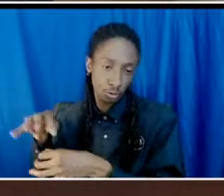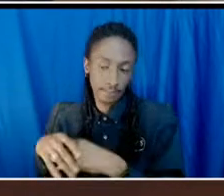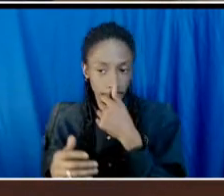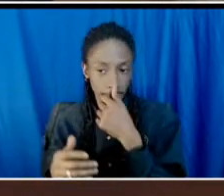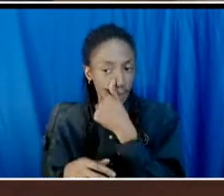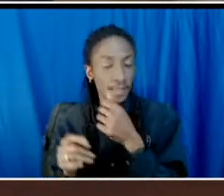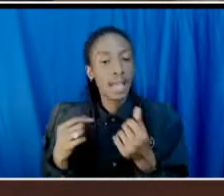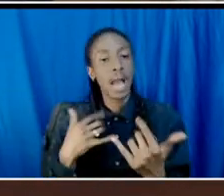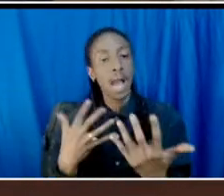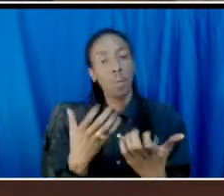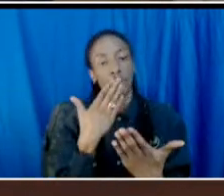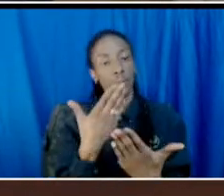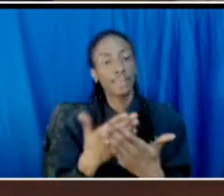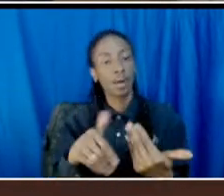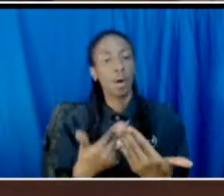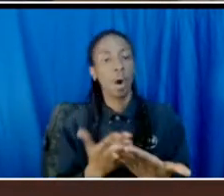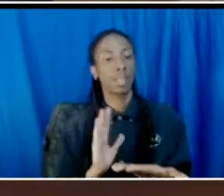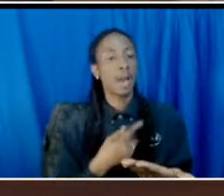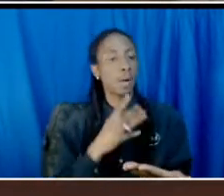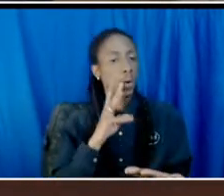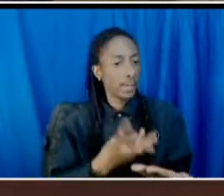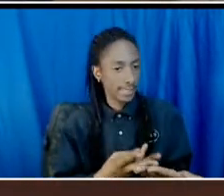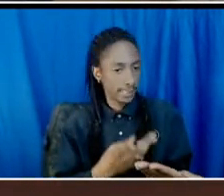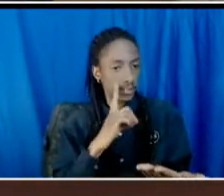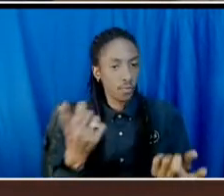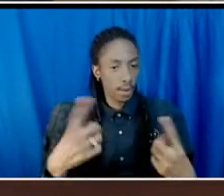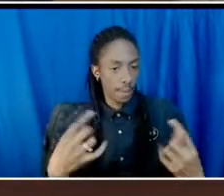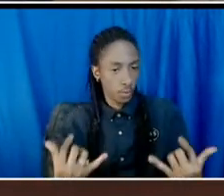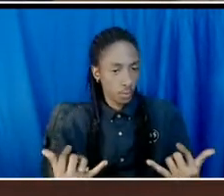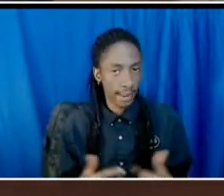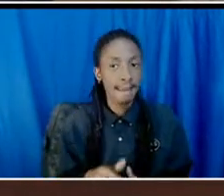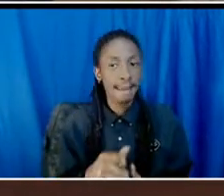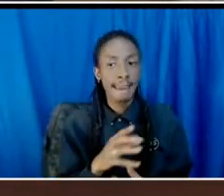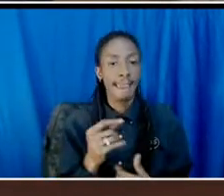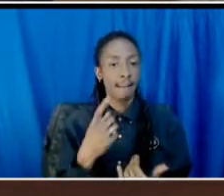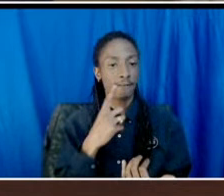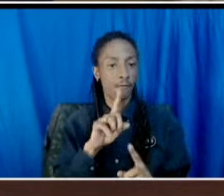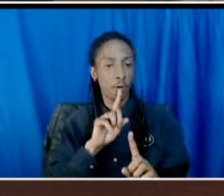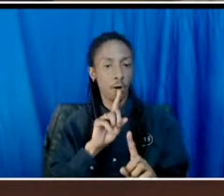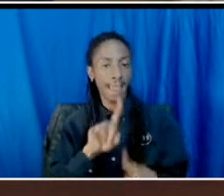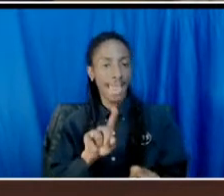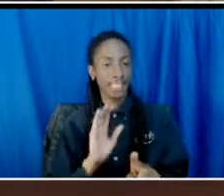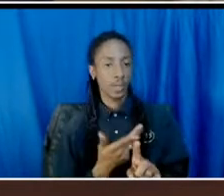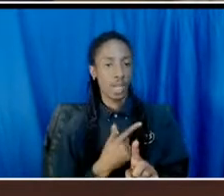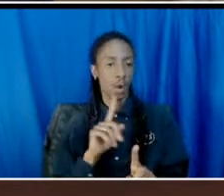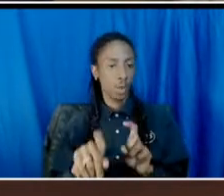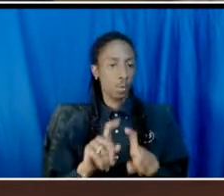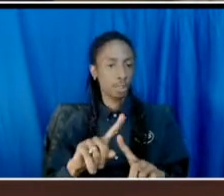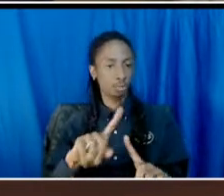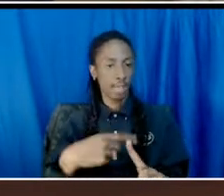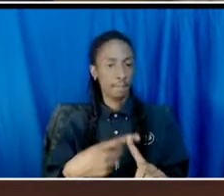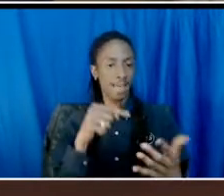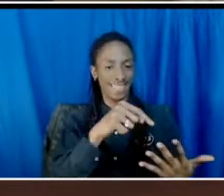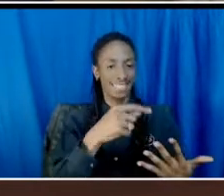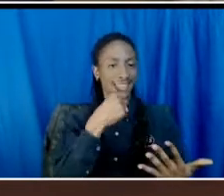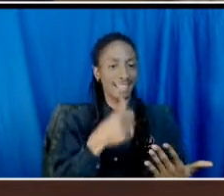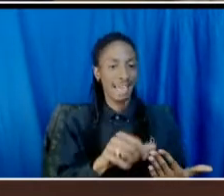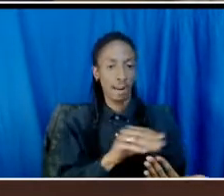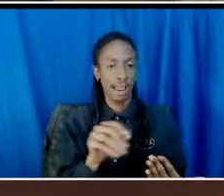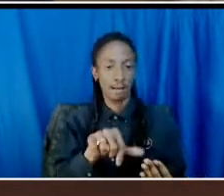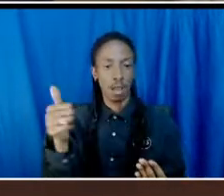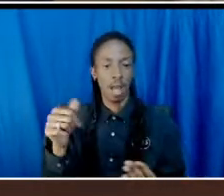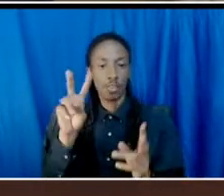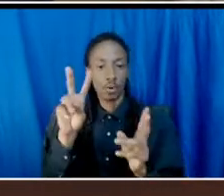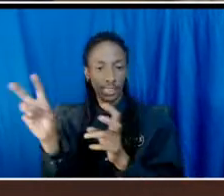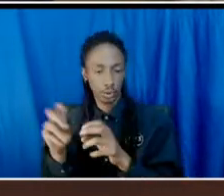all of our witnesses for being here today and for answering our questions about this letter and other issues. We asked Mr. Clark